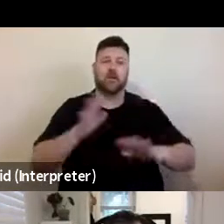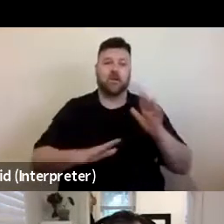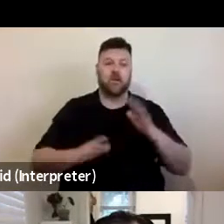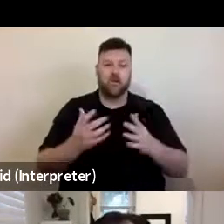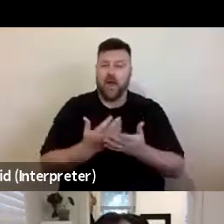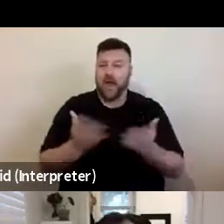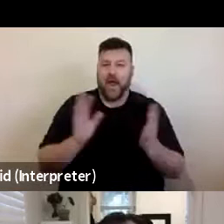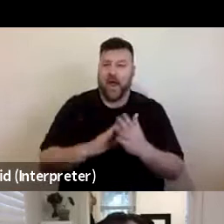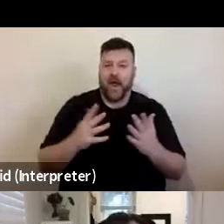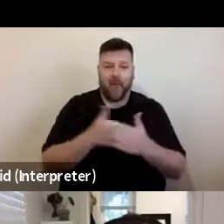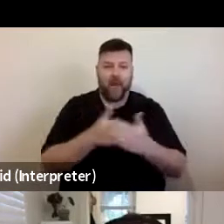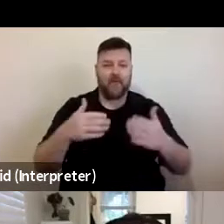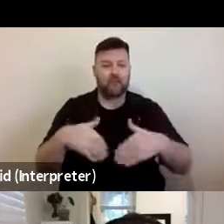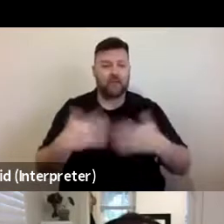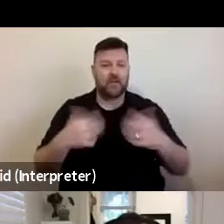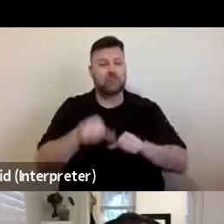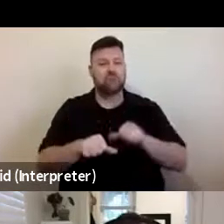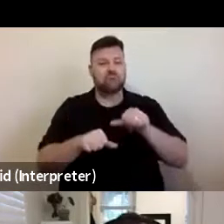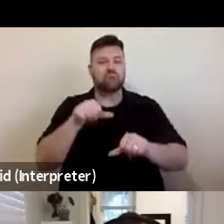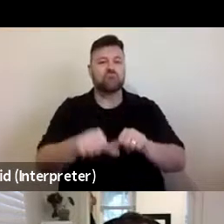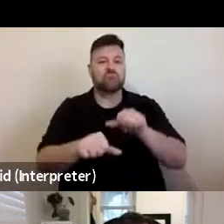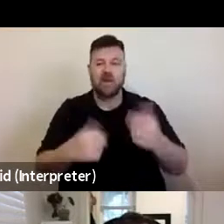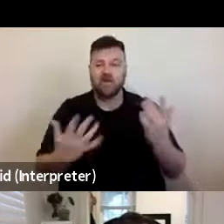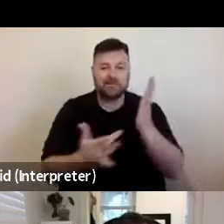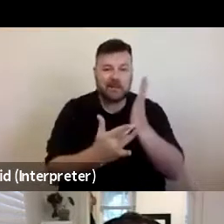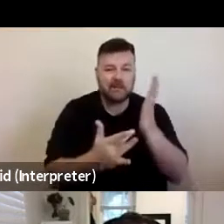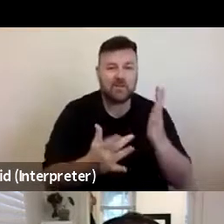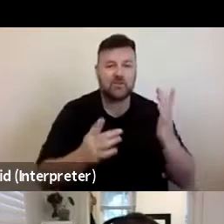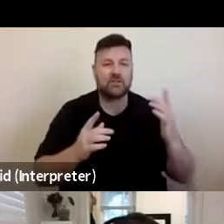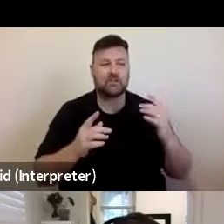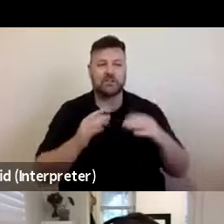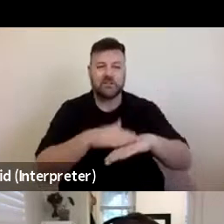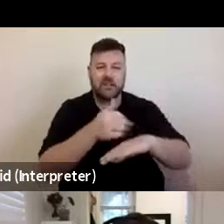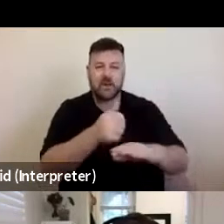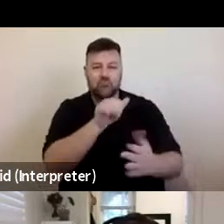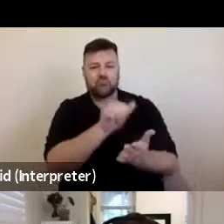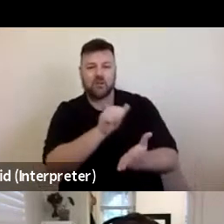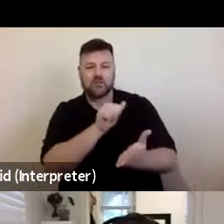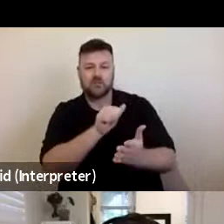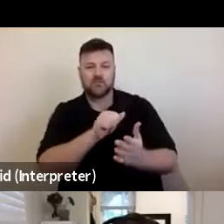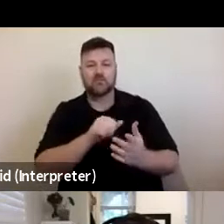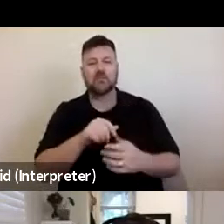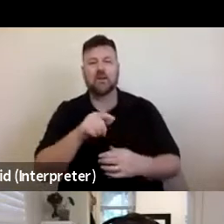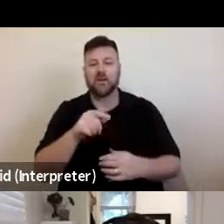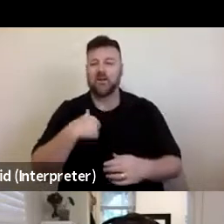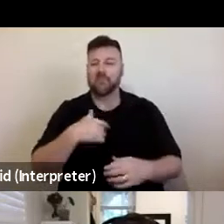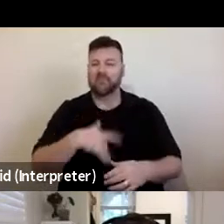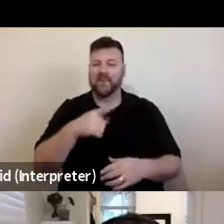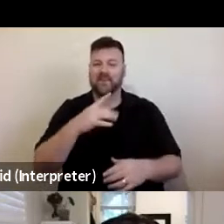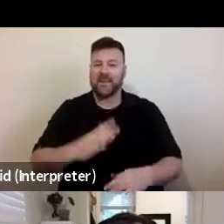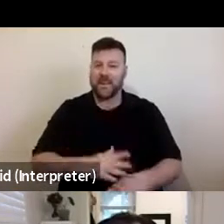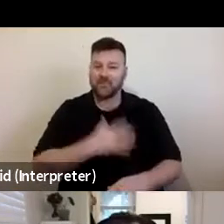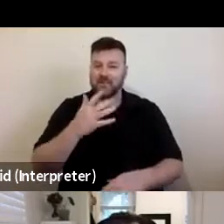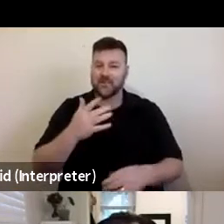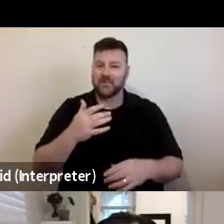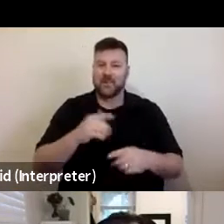day-to-day routine, just from getting their basic tech sorted up, that sort of thing. I found interesting how there's another world